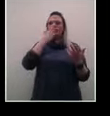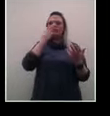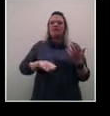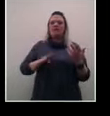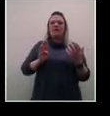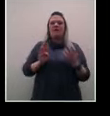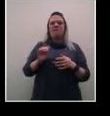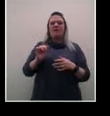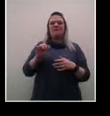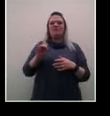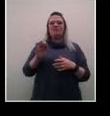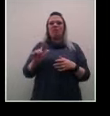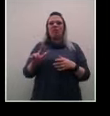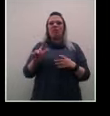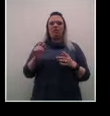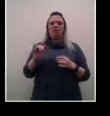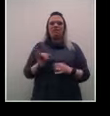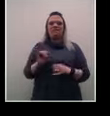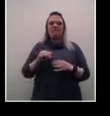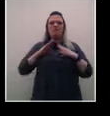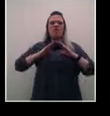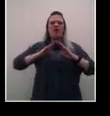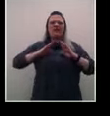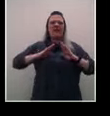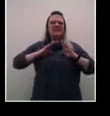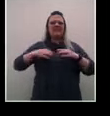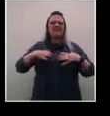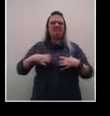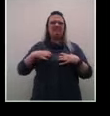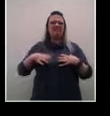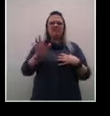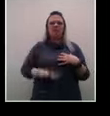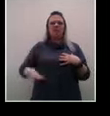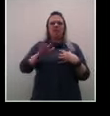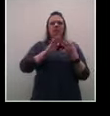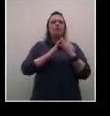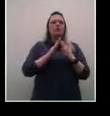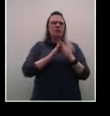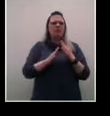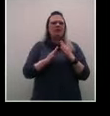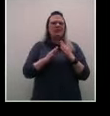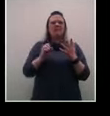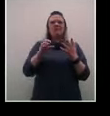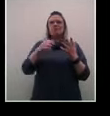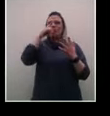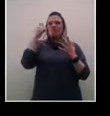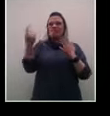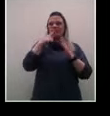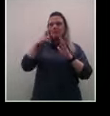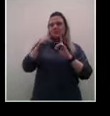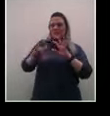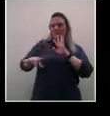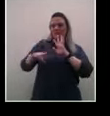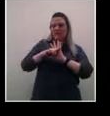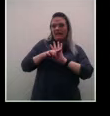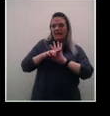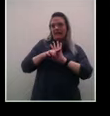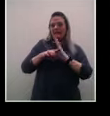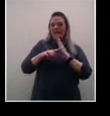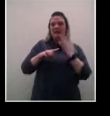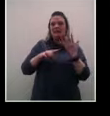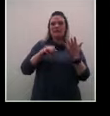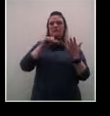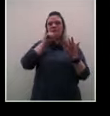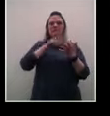bacterial infection and other types of bronchitis that's going around through the community. So just because someone's negative doesn't mean that they're not